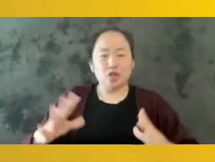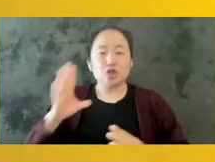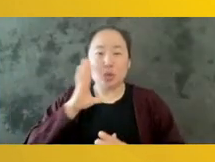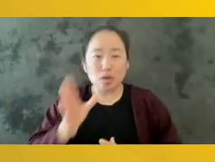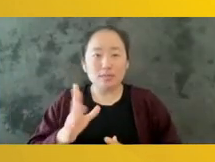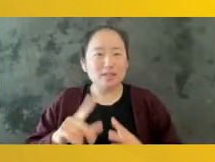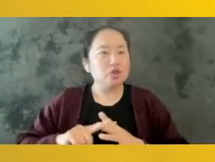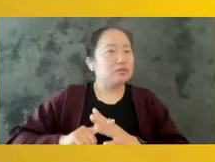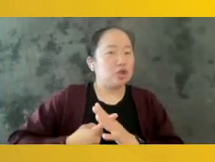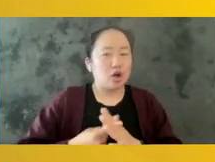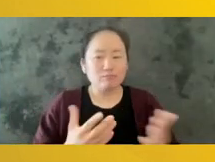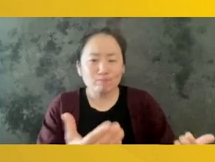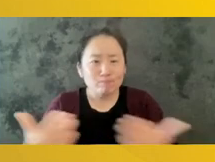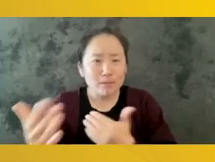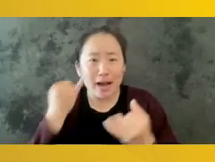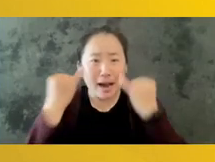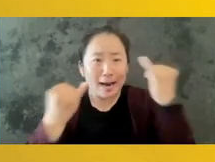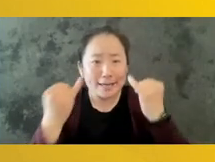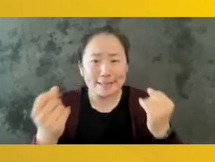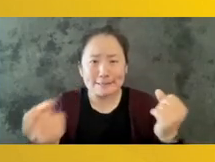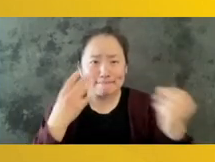ideas.